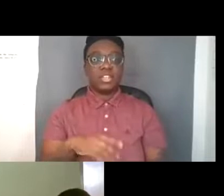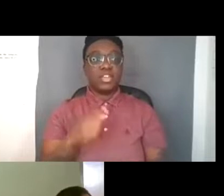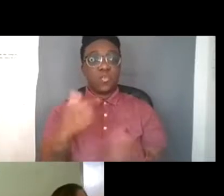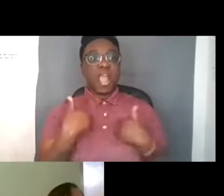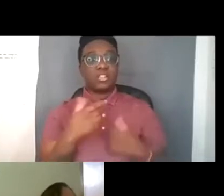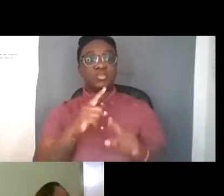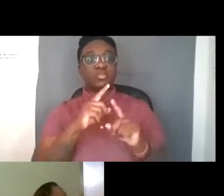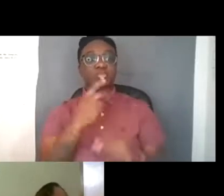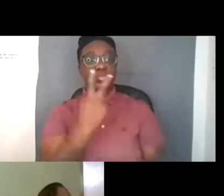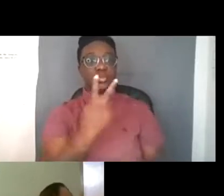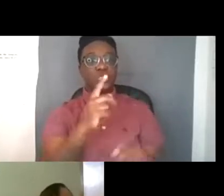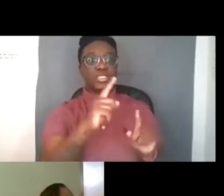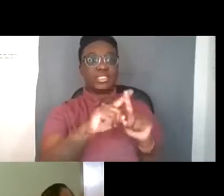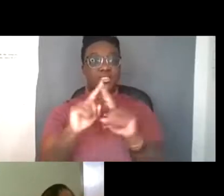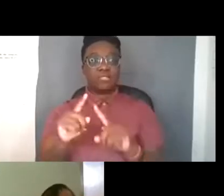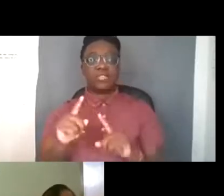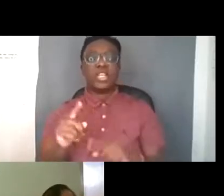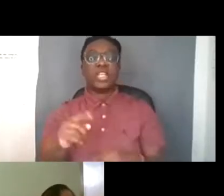him. One was